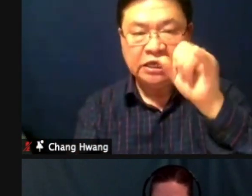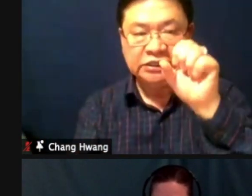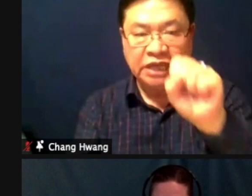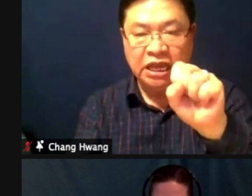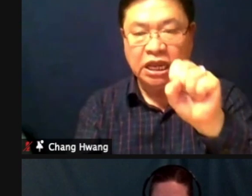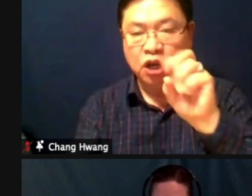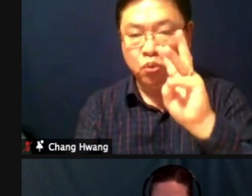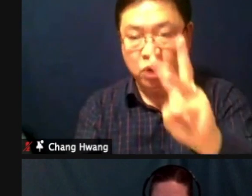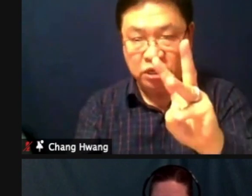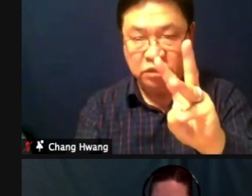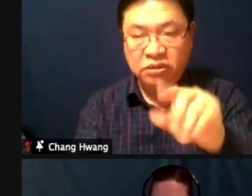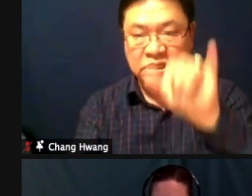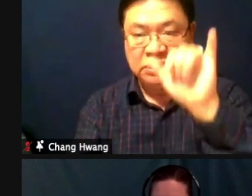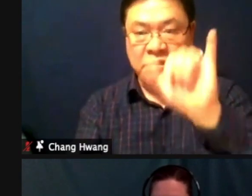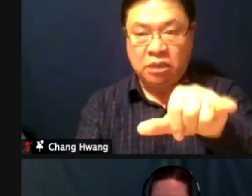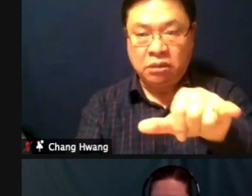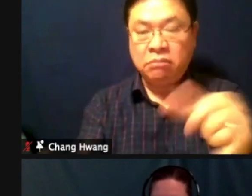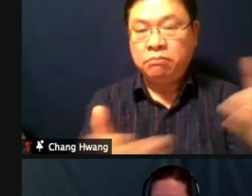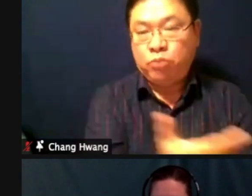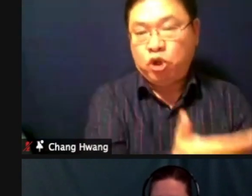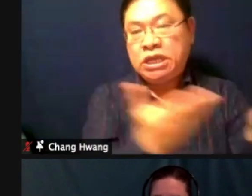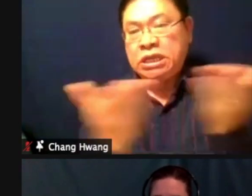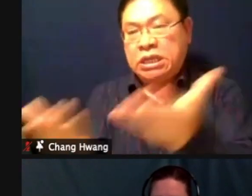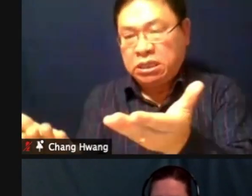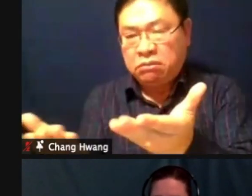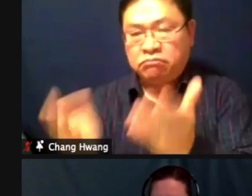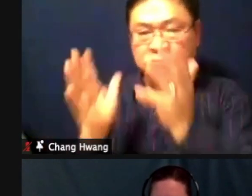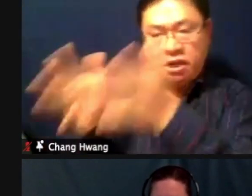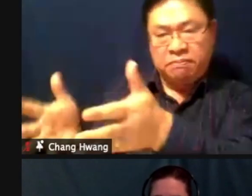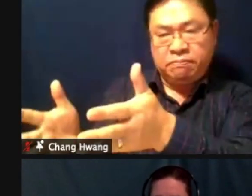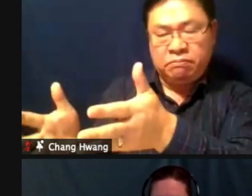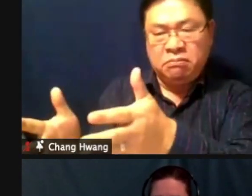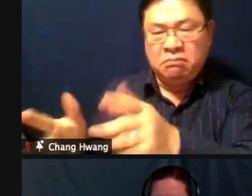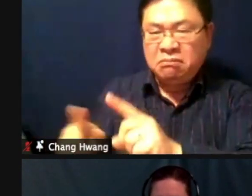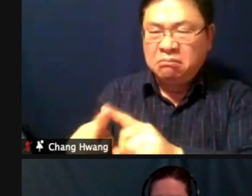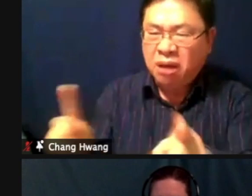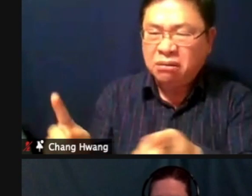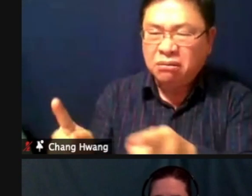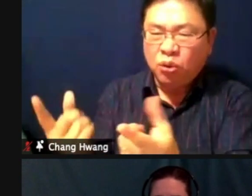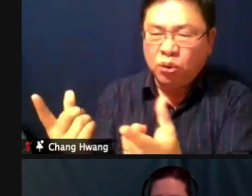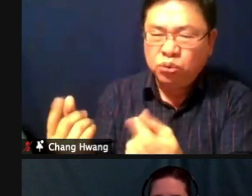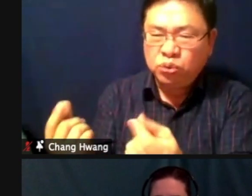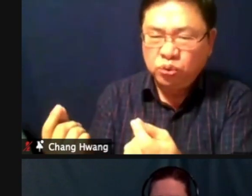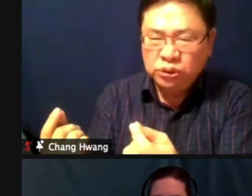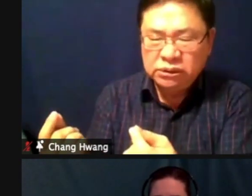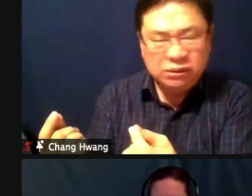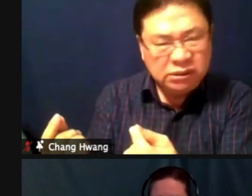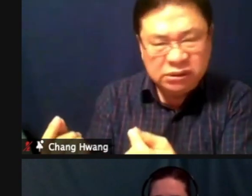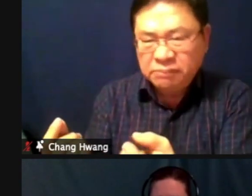so those students who suffered from or who experienced various things were brought